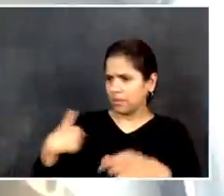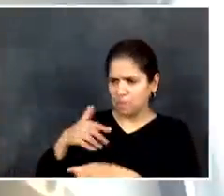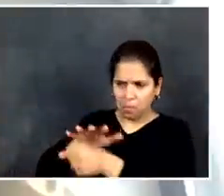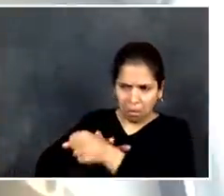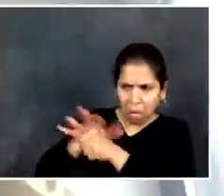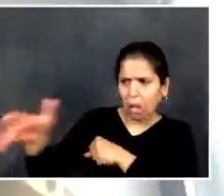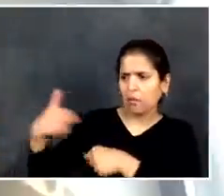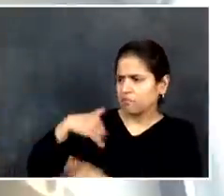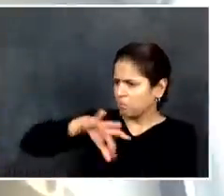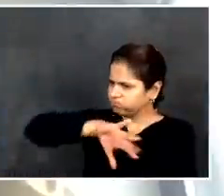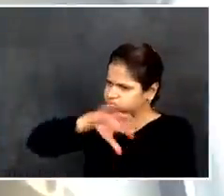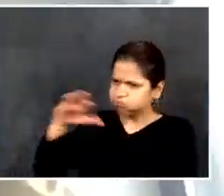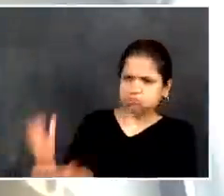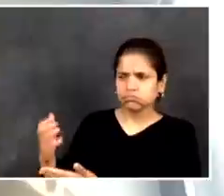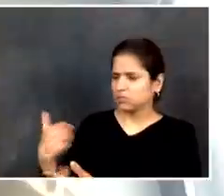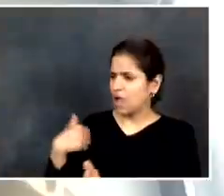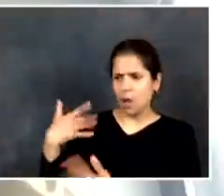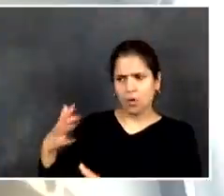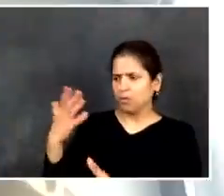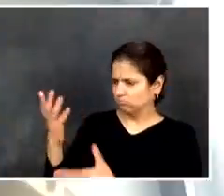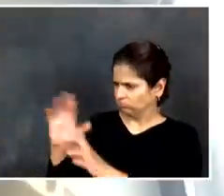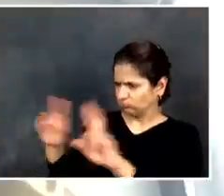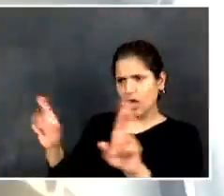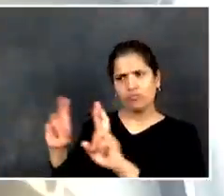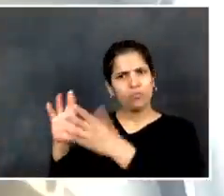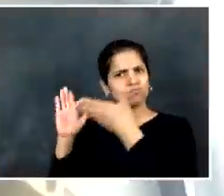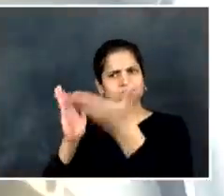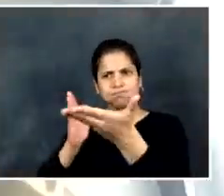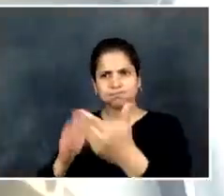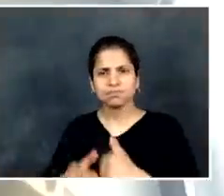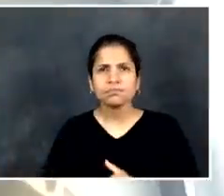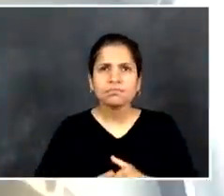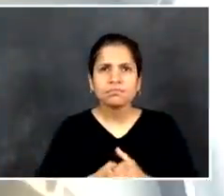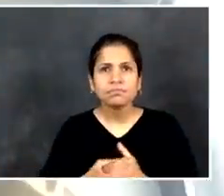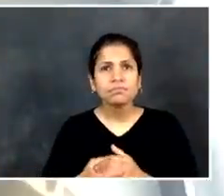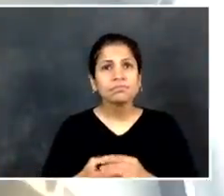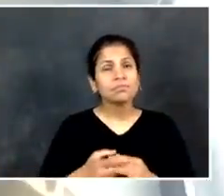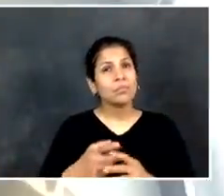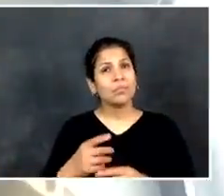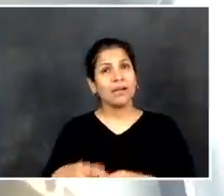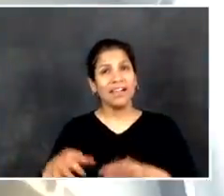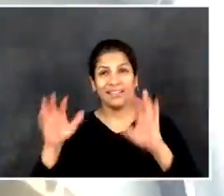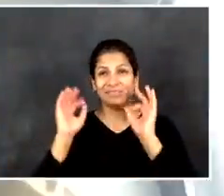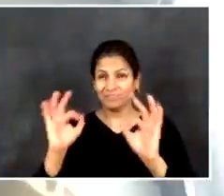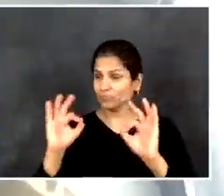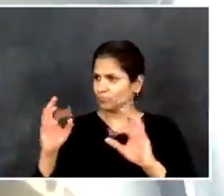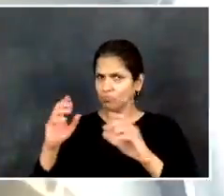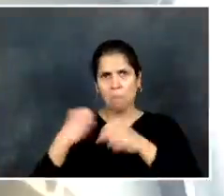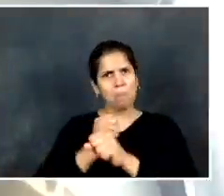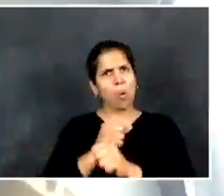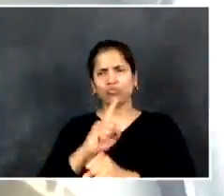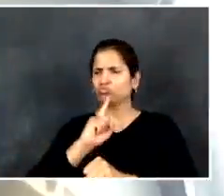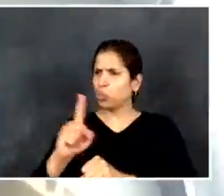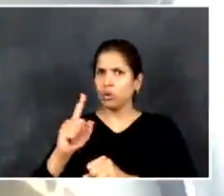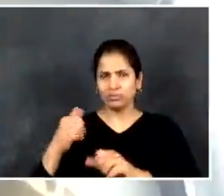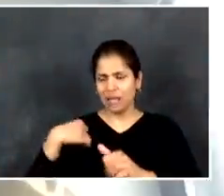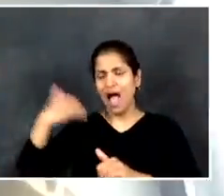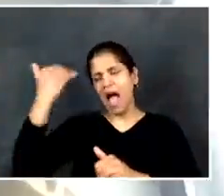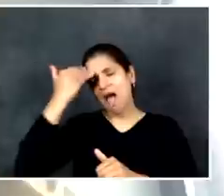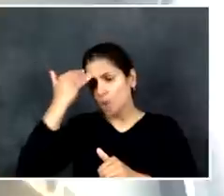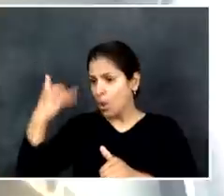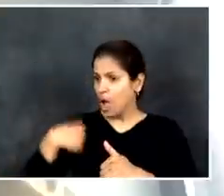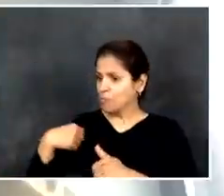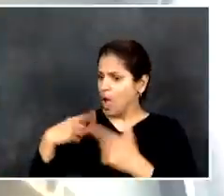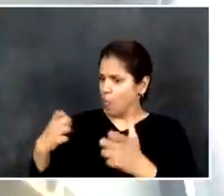FDA. We like them to have been gone through clinical practice. And so when it turned out, because you were able to secure